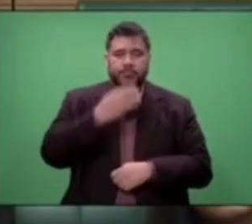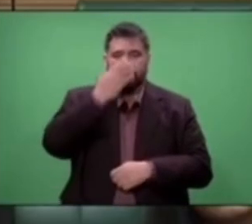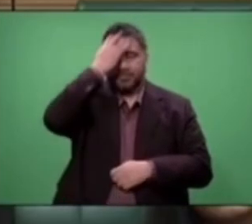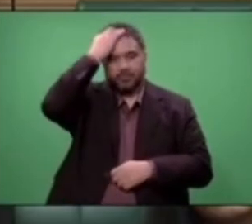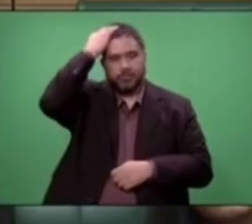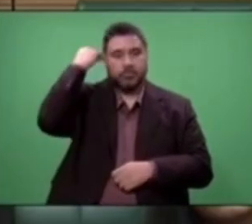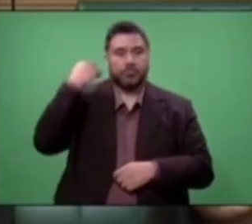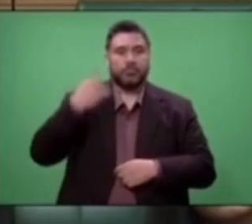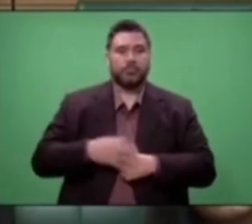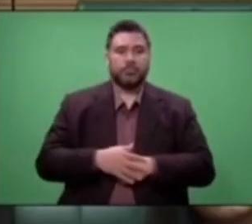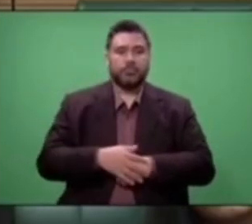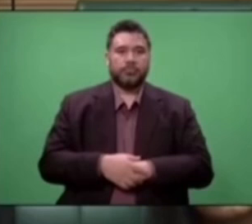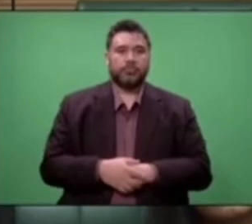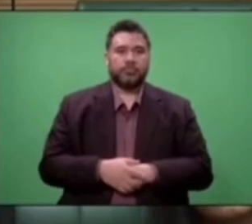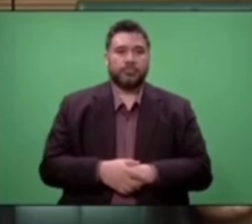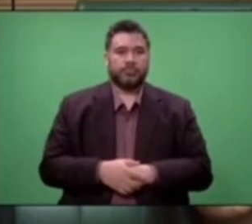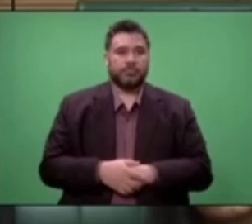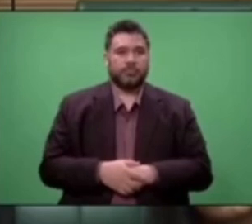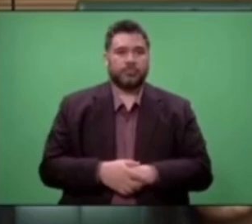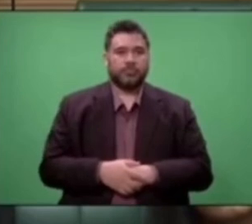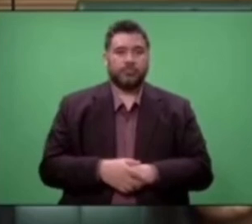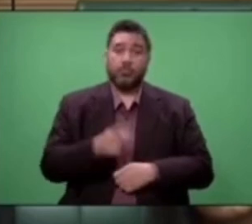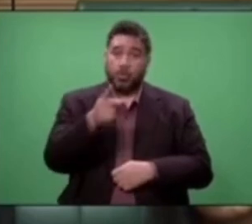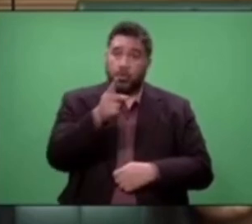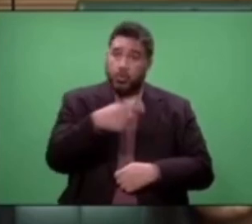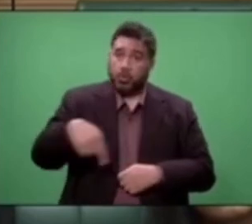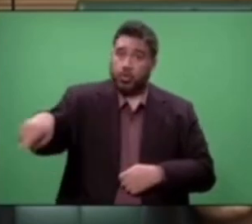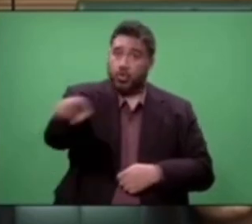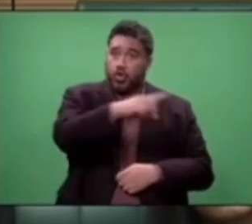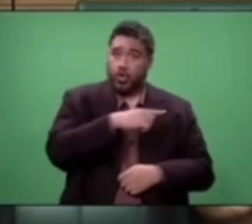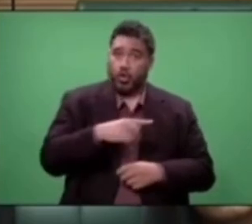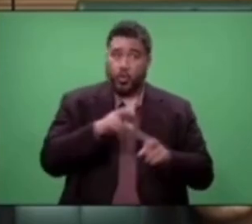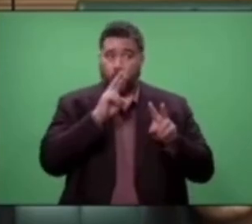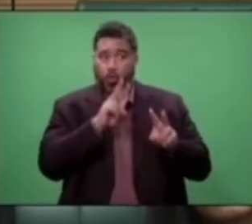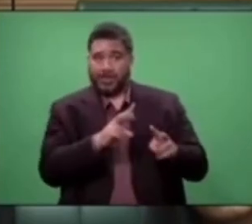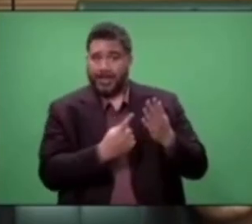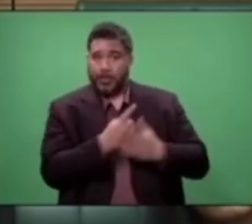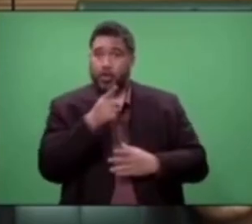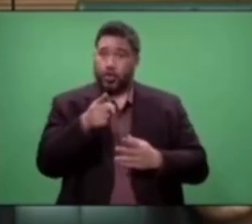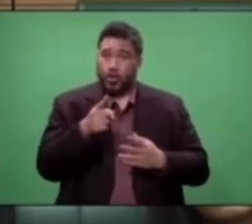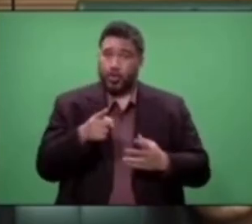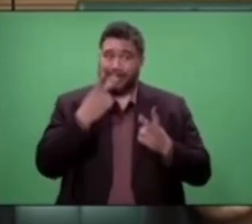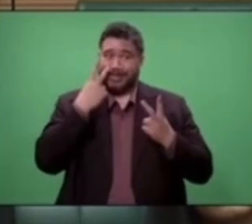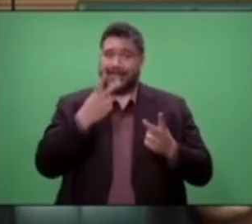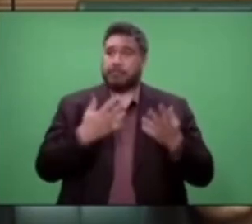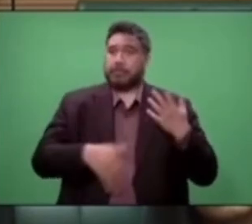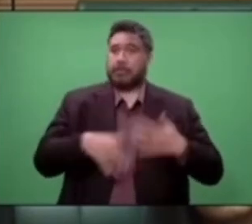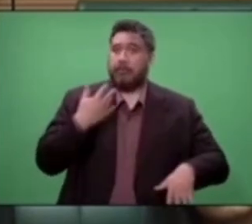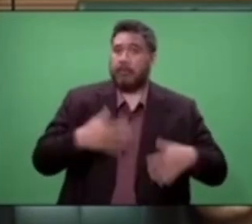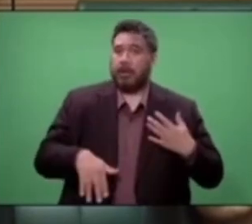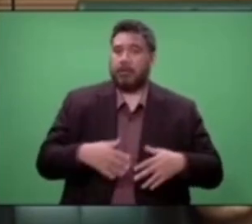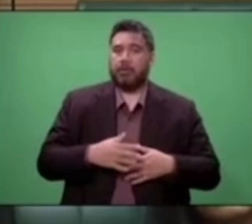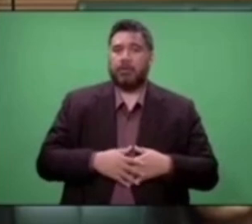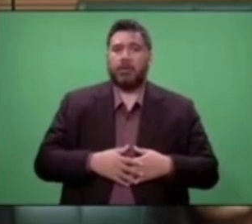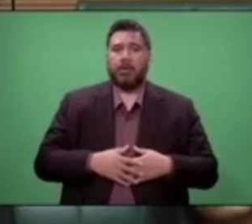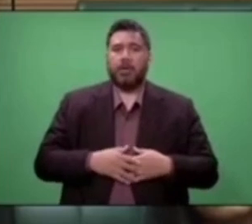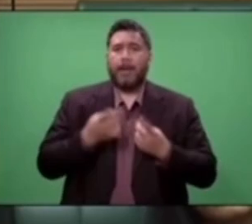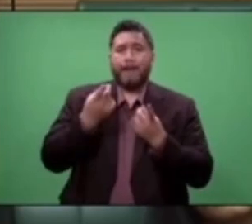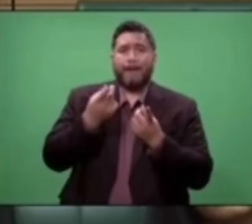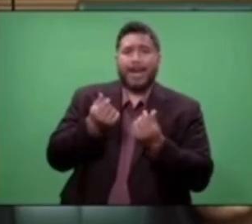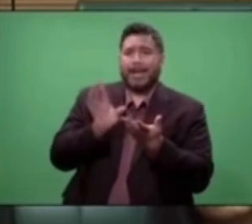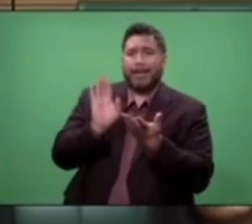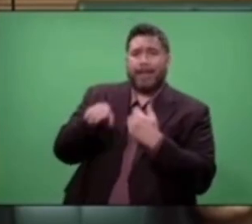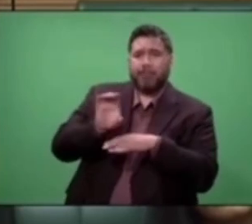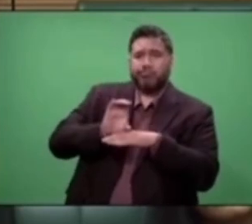That you have made and watched suffer. The bare minimum response, financial compensation, and